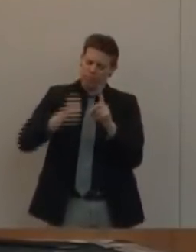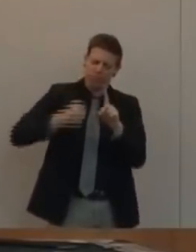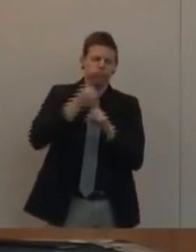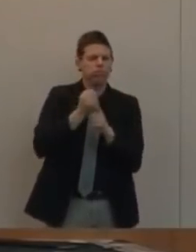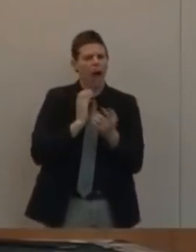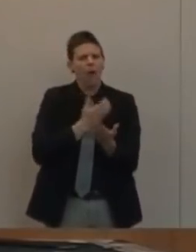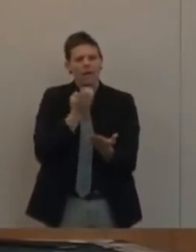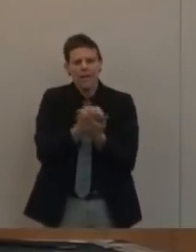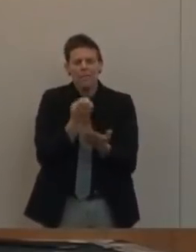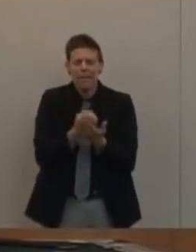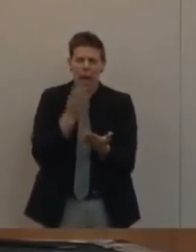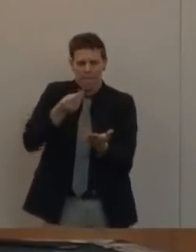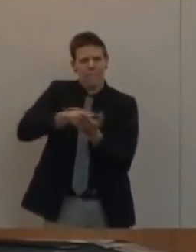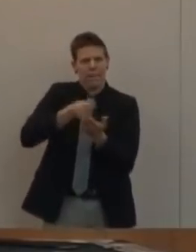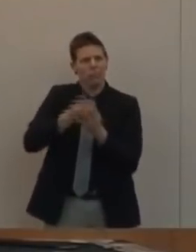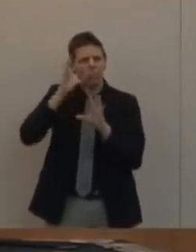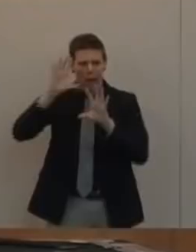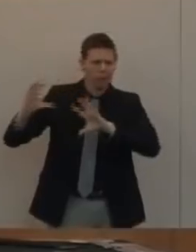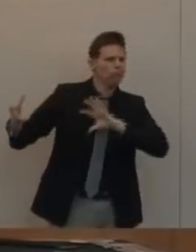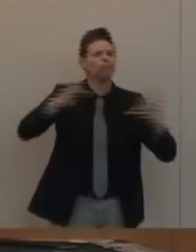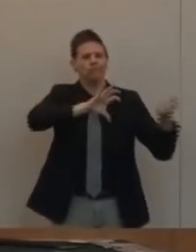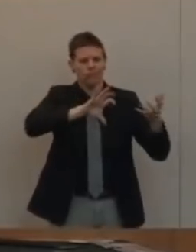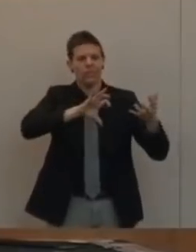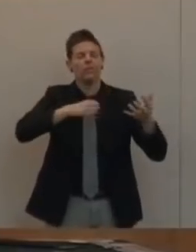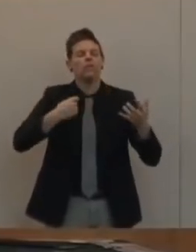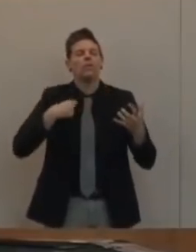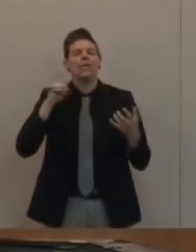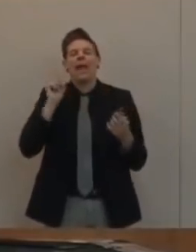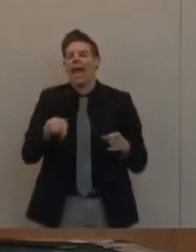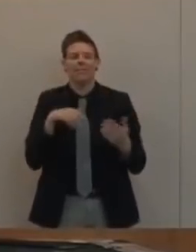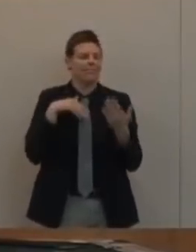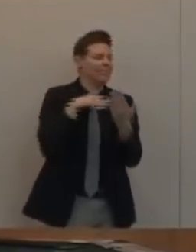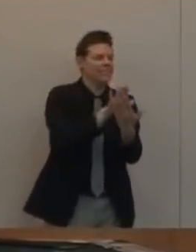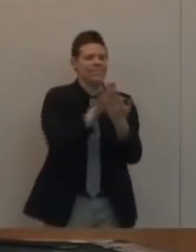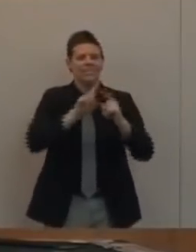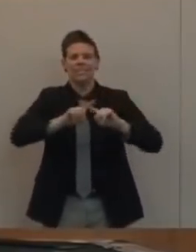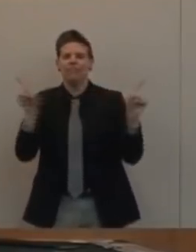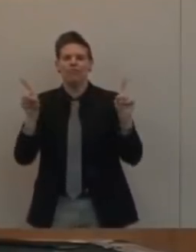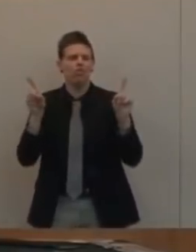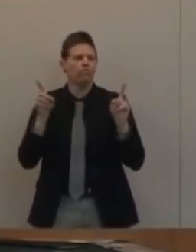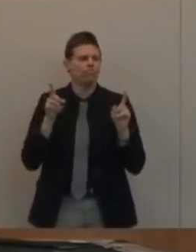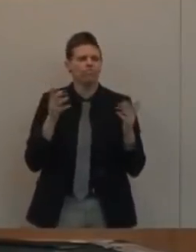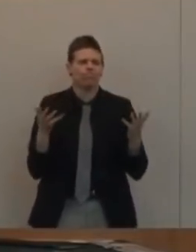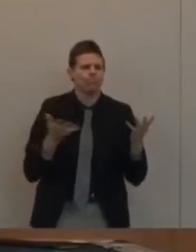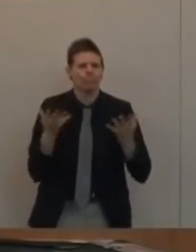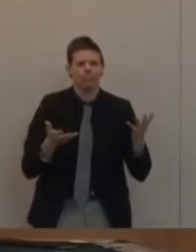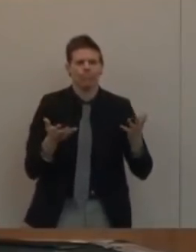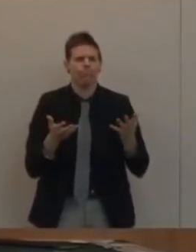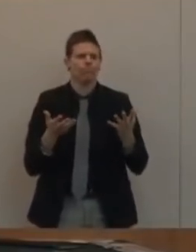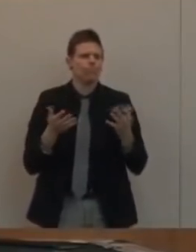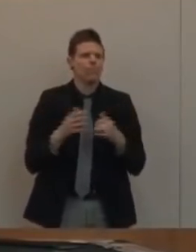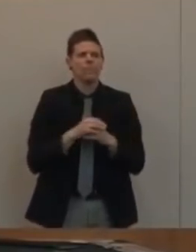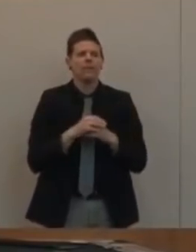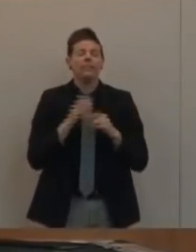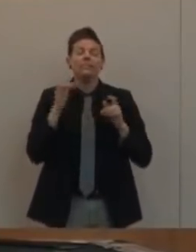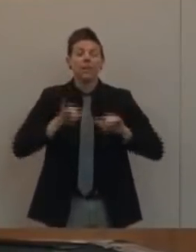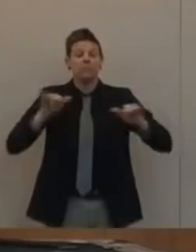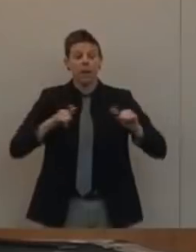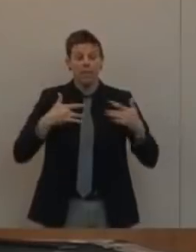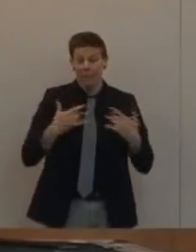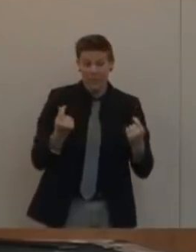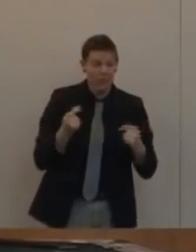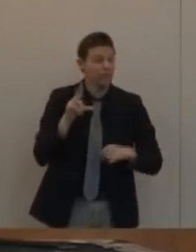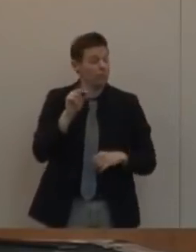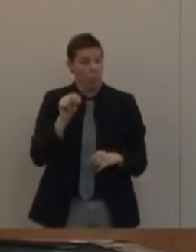in educational system, so we got to do something differently. Well, the big thing here is this is a deadly virus,